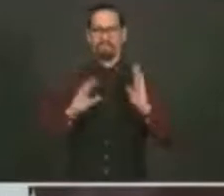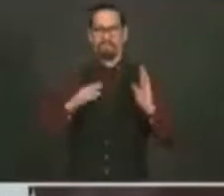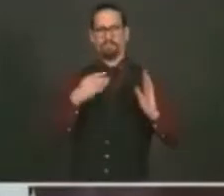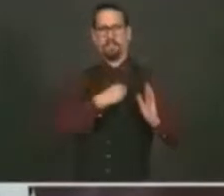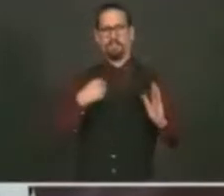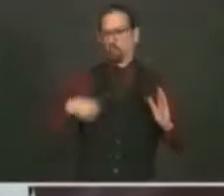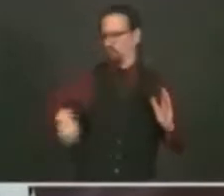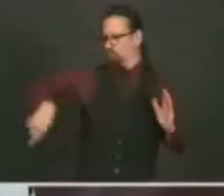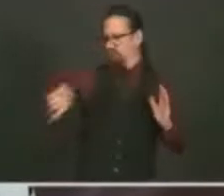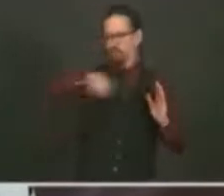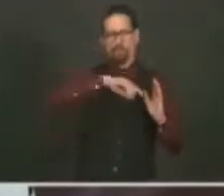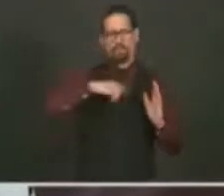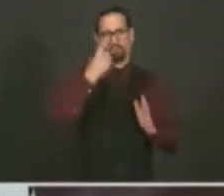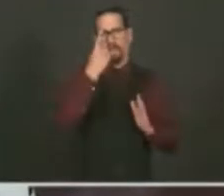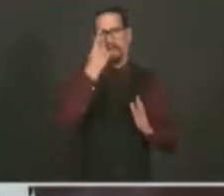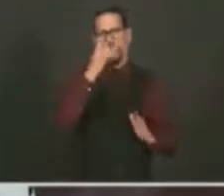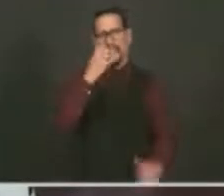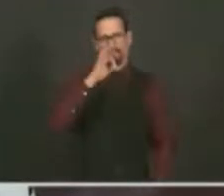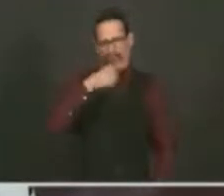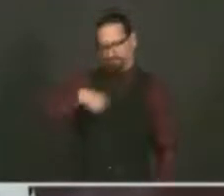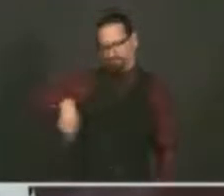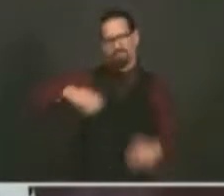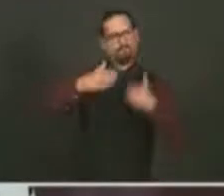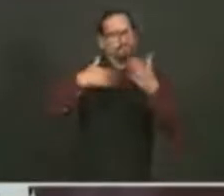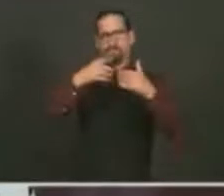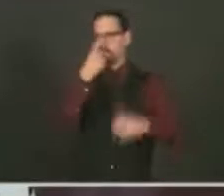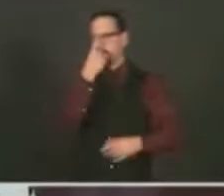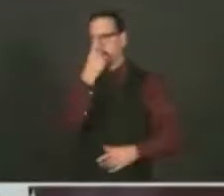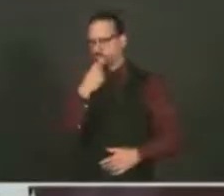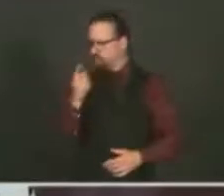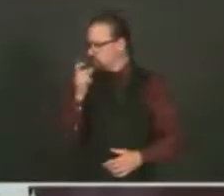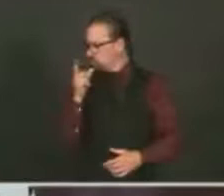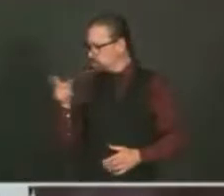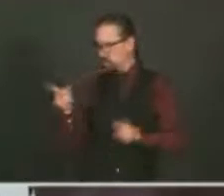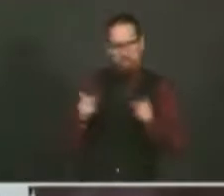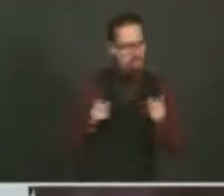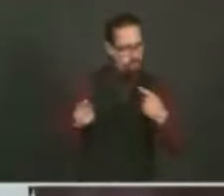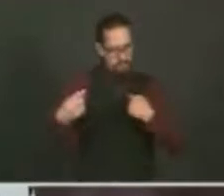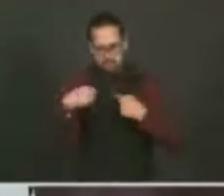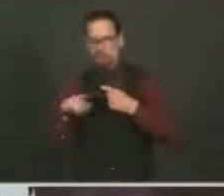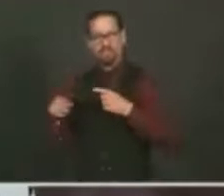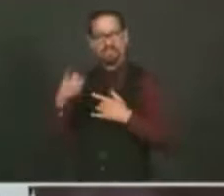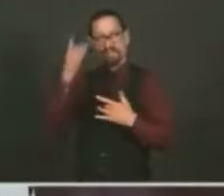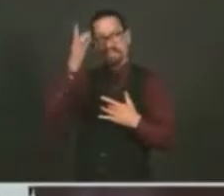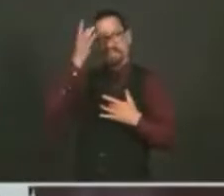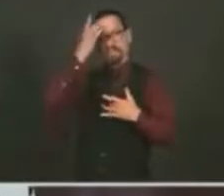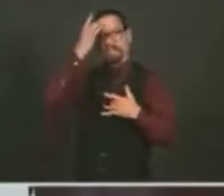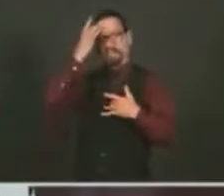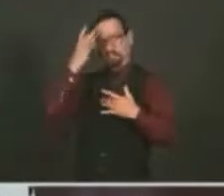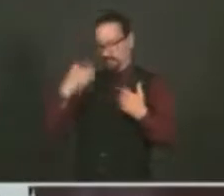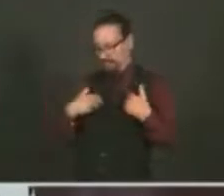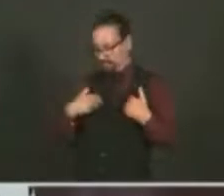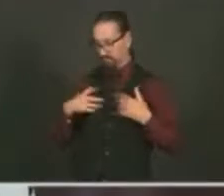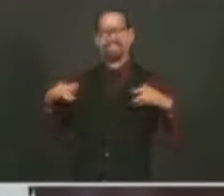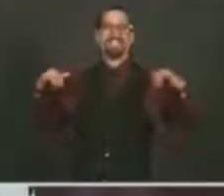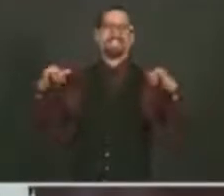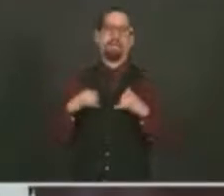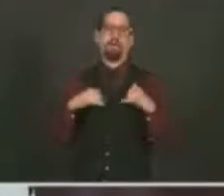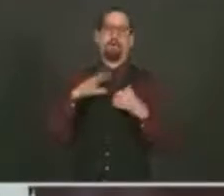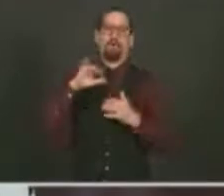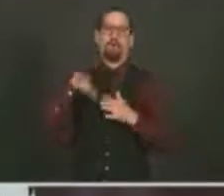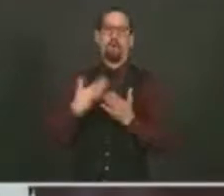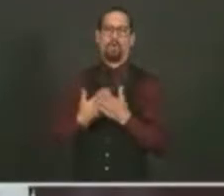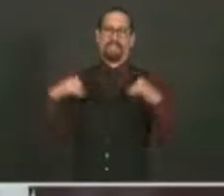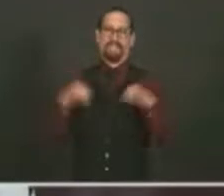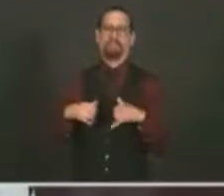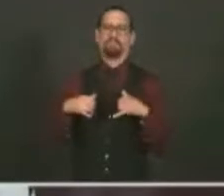other individuals in the household should stay home until there's further information about COVID-19 and what needs